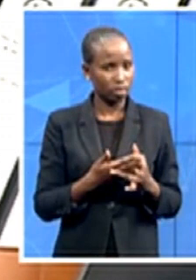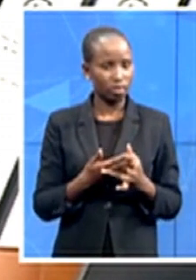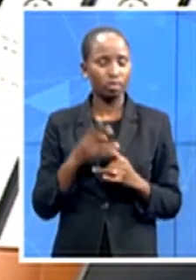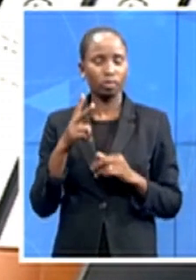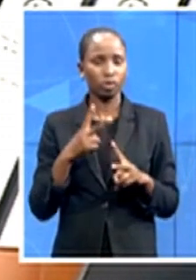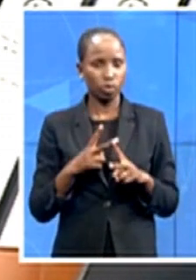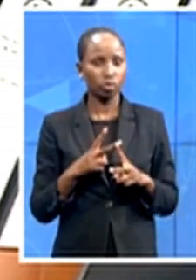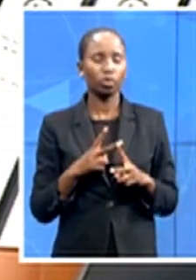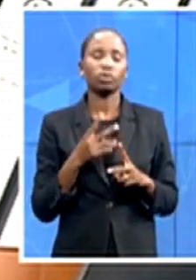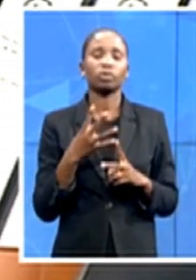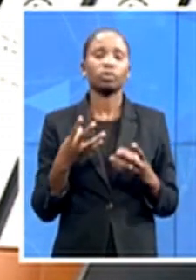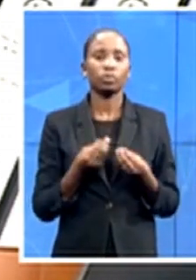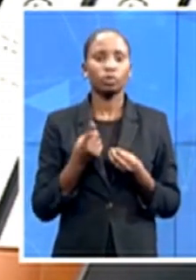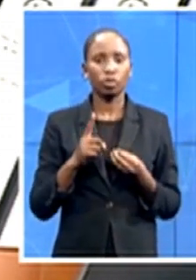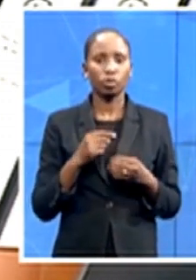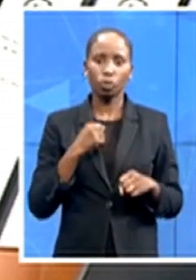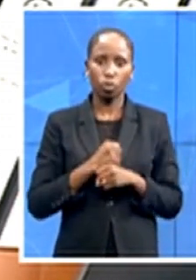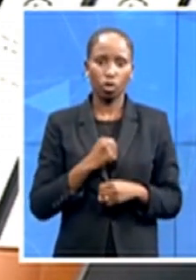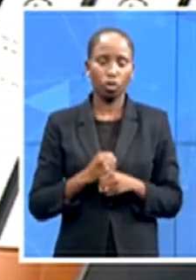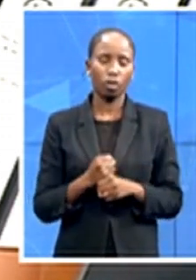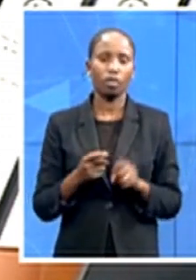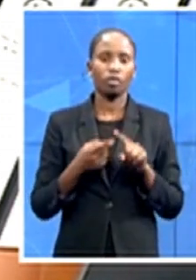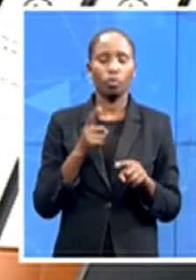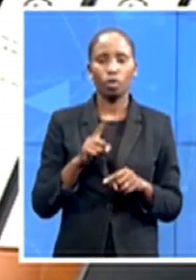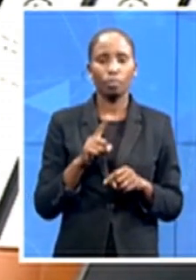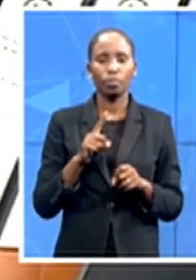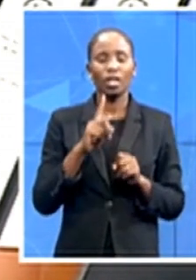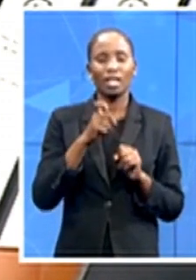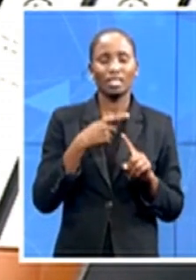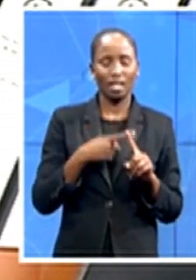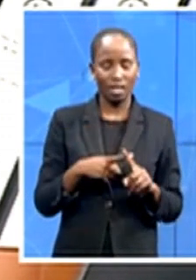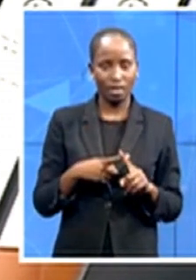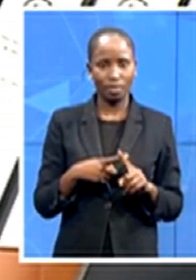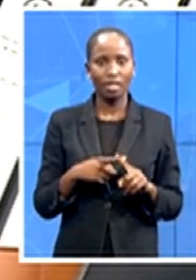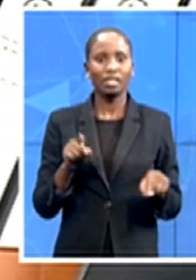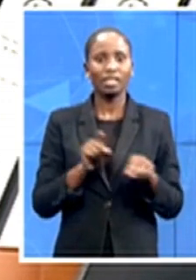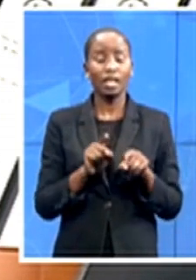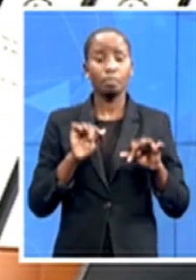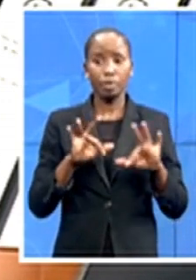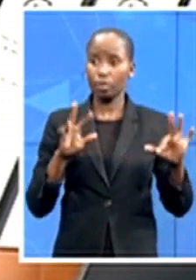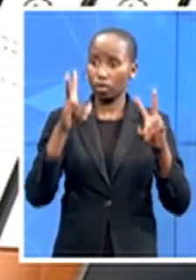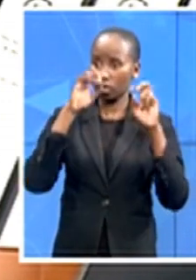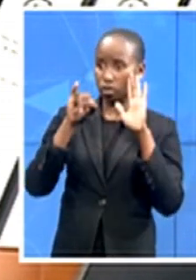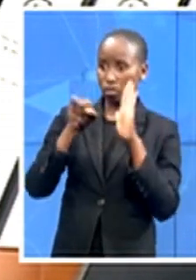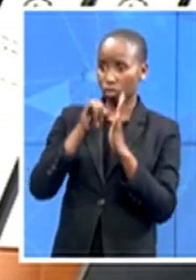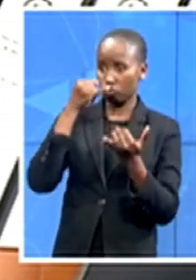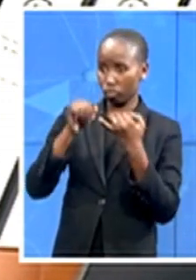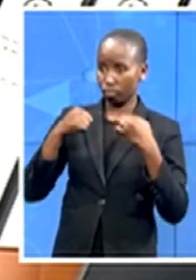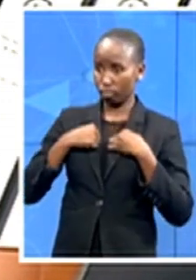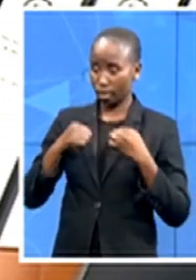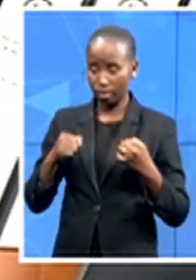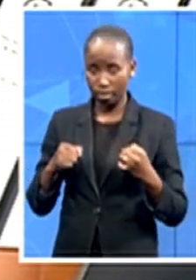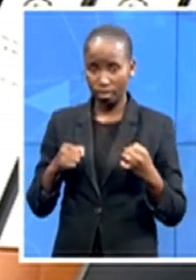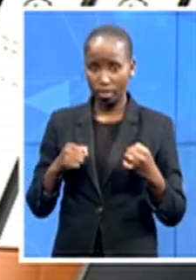investigative journalists and whistleblowers, did help to give insight into corruption in both